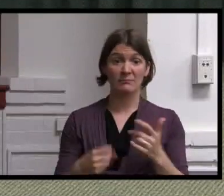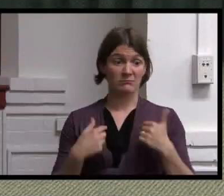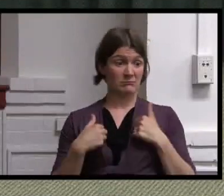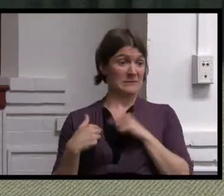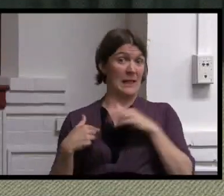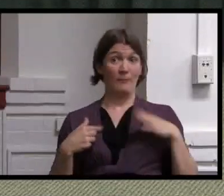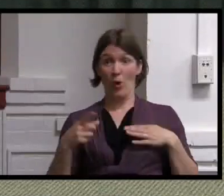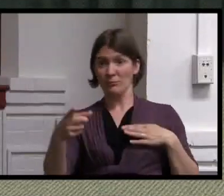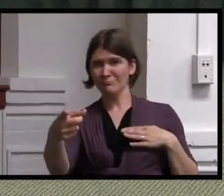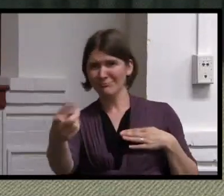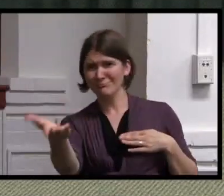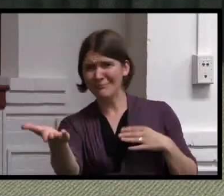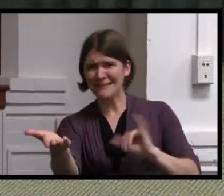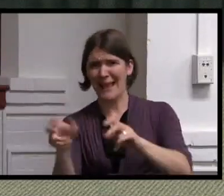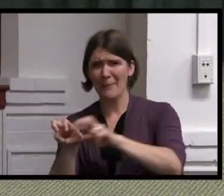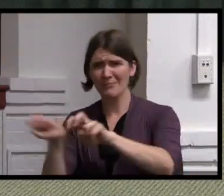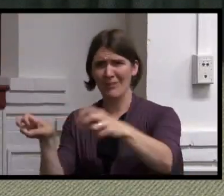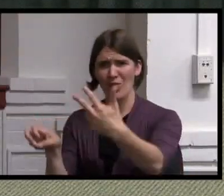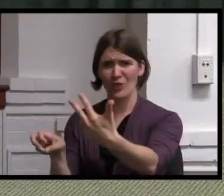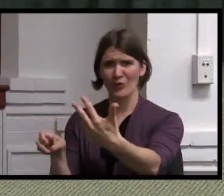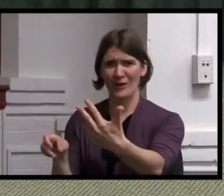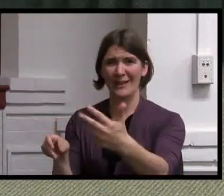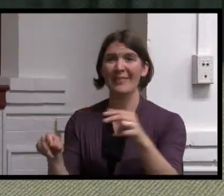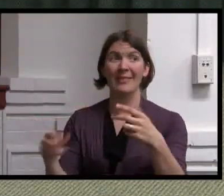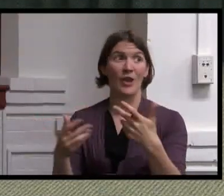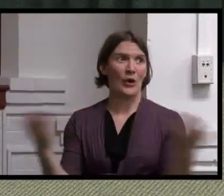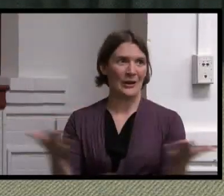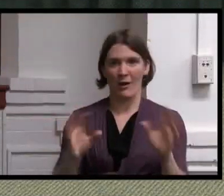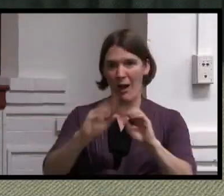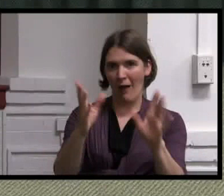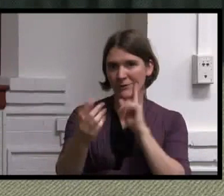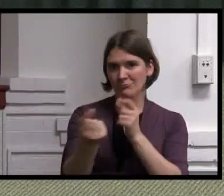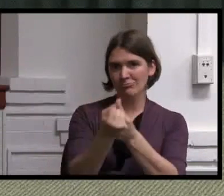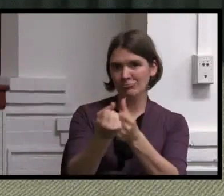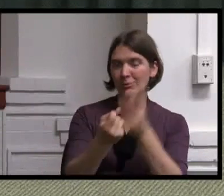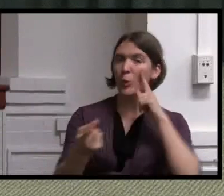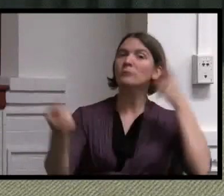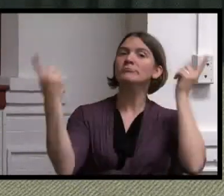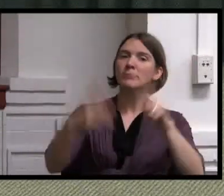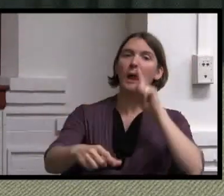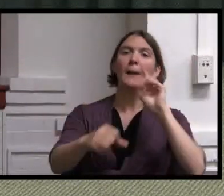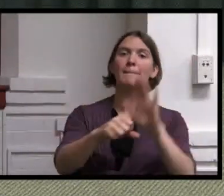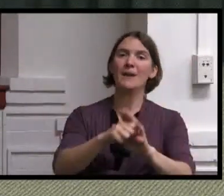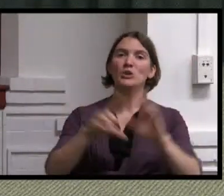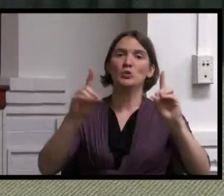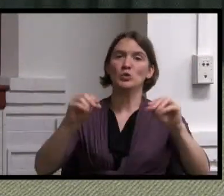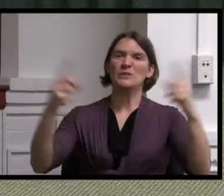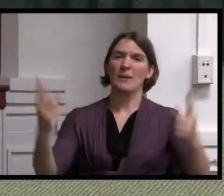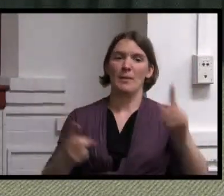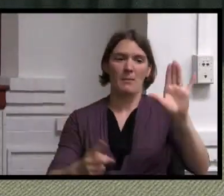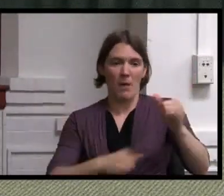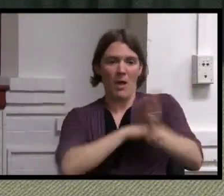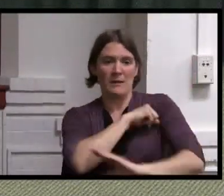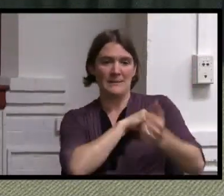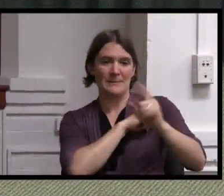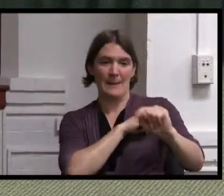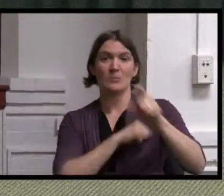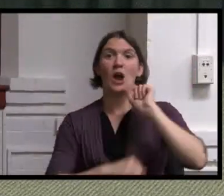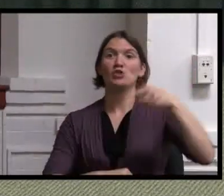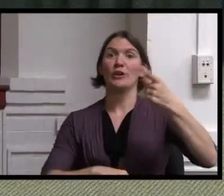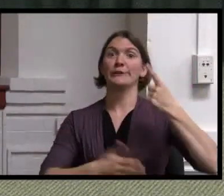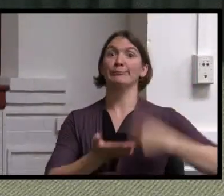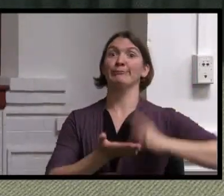and I'm assuming by them being here tonight, that we're all committed to moving something forward and just not having a